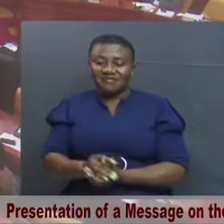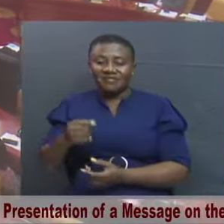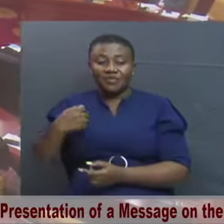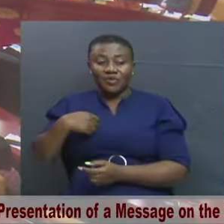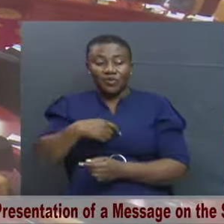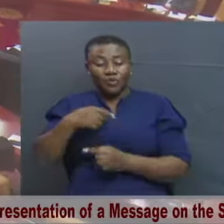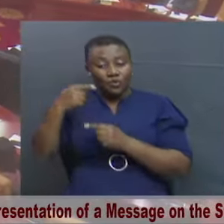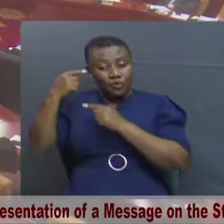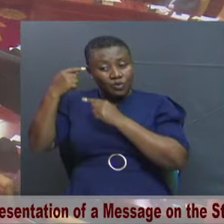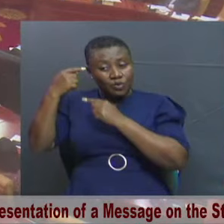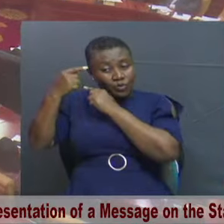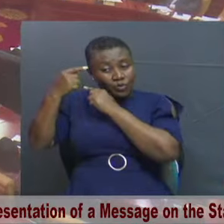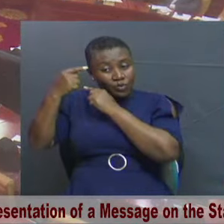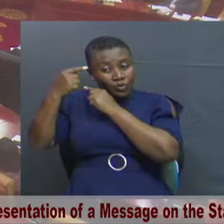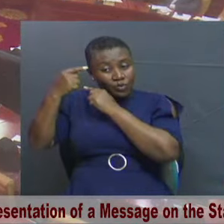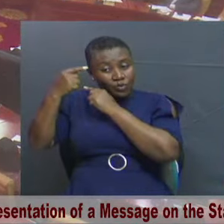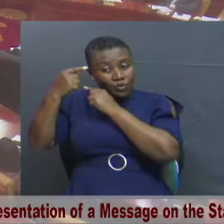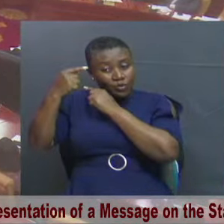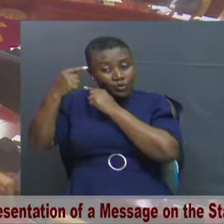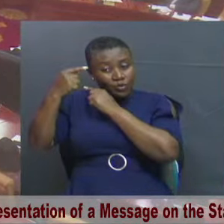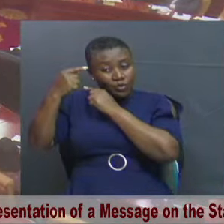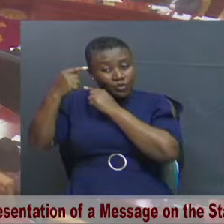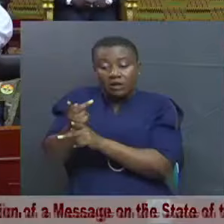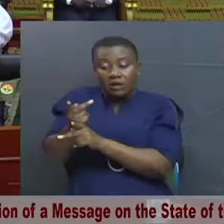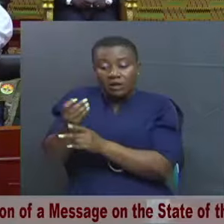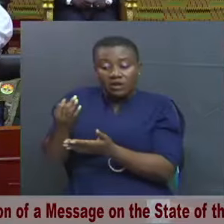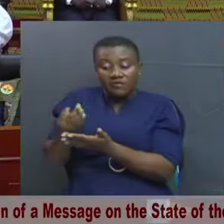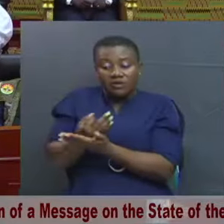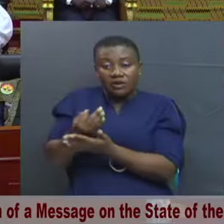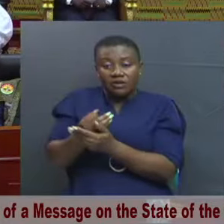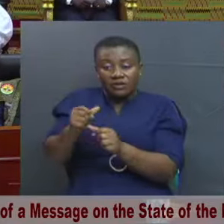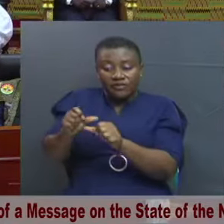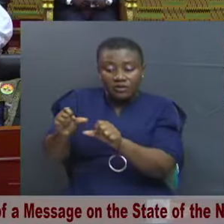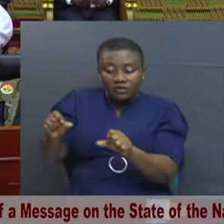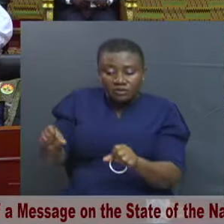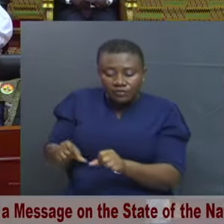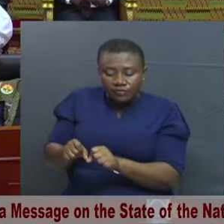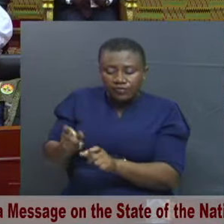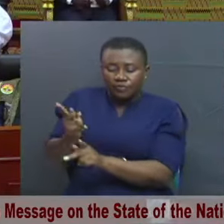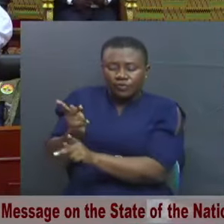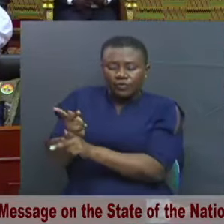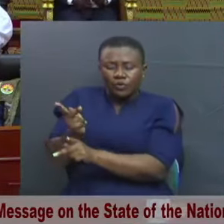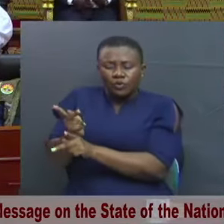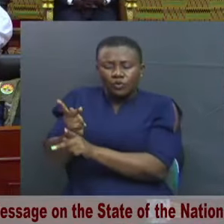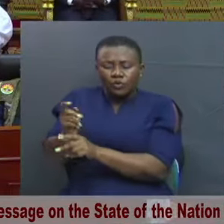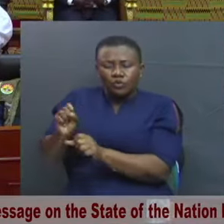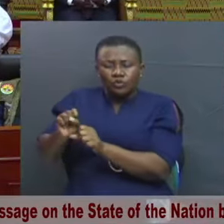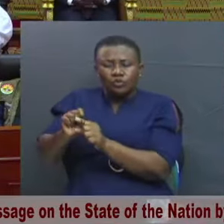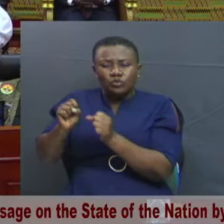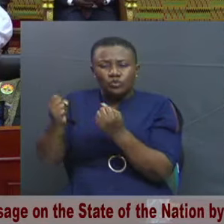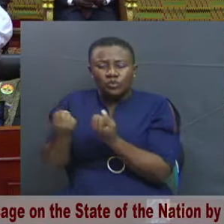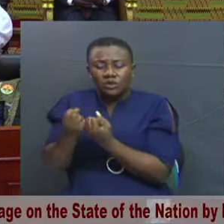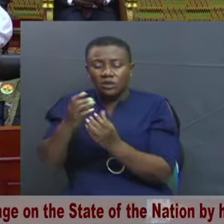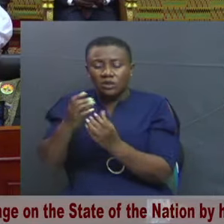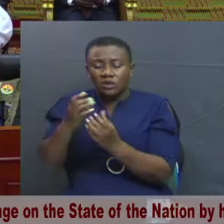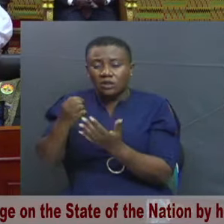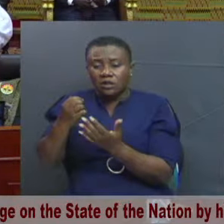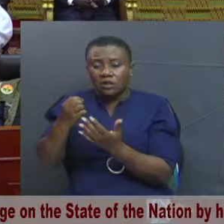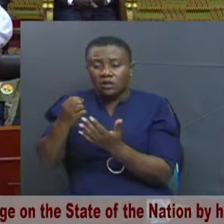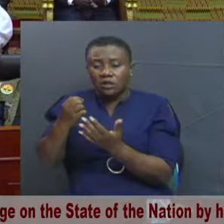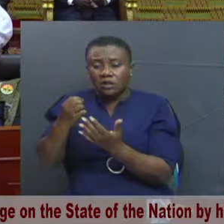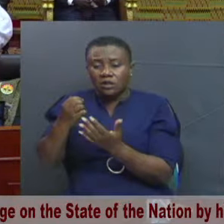consider safeguarding the financial sector preserving social and economic conditions and